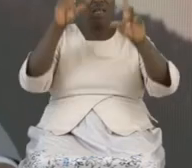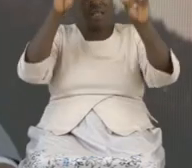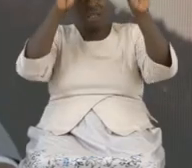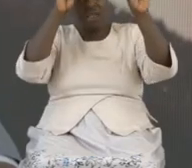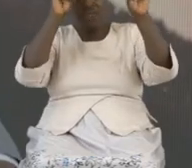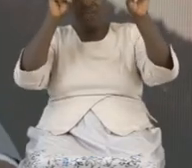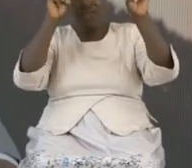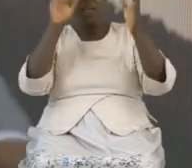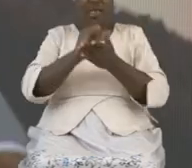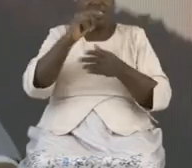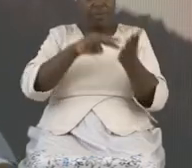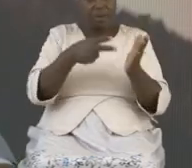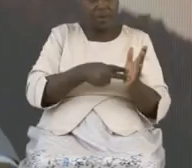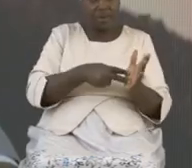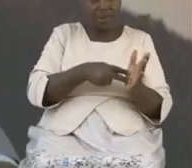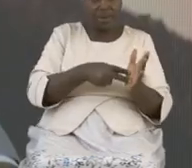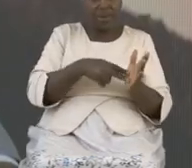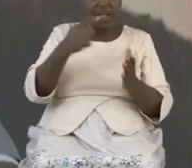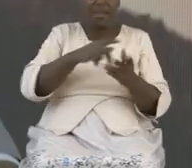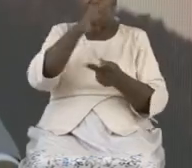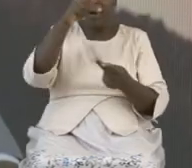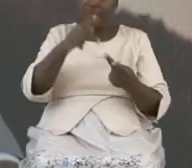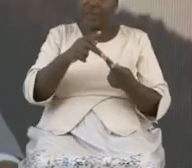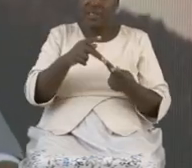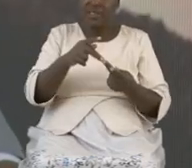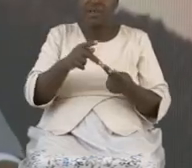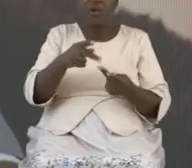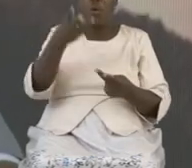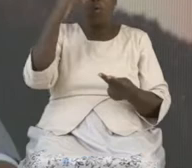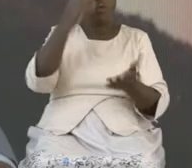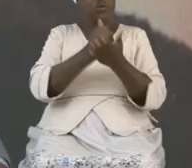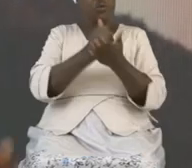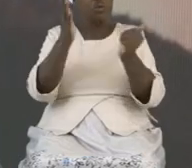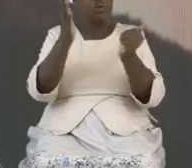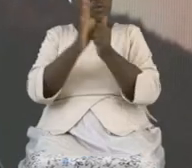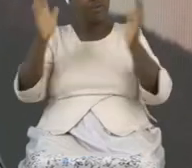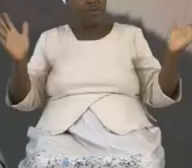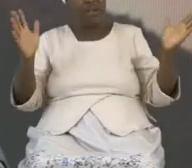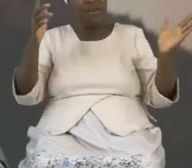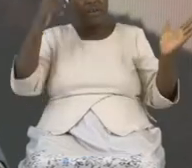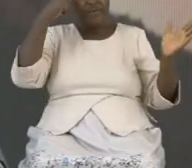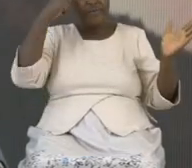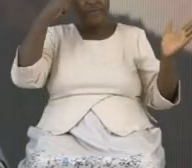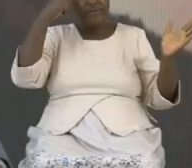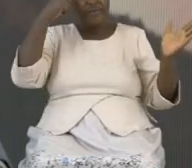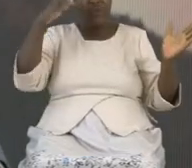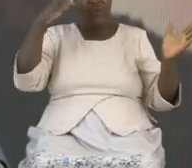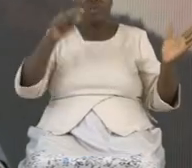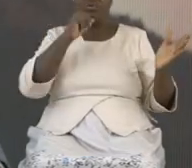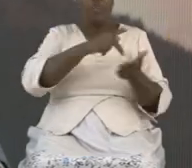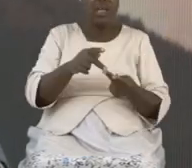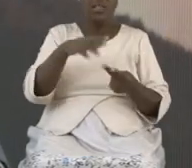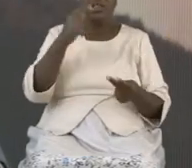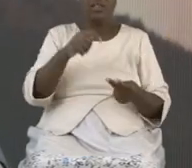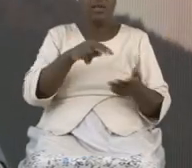purpose. The perfect was crucified for the imperfect. That's the purpose. The righteous